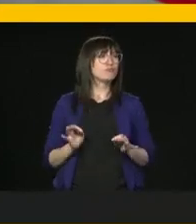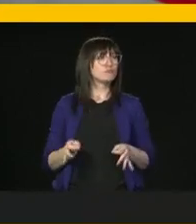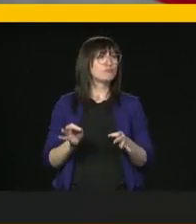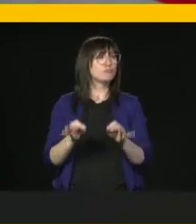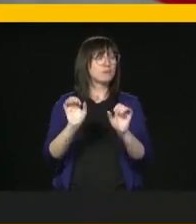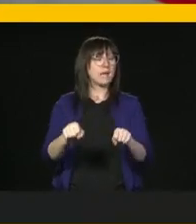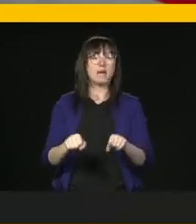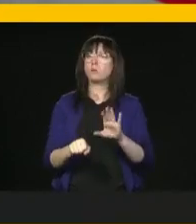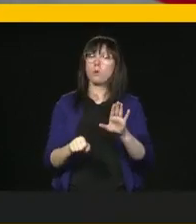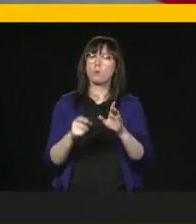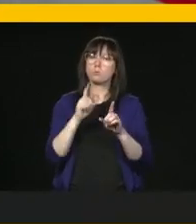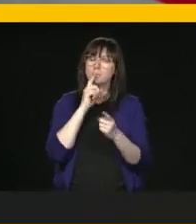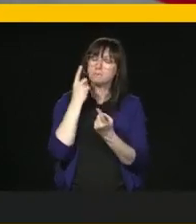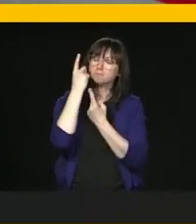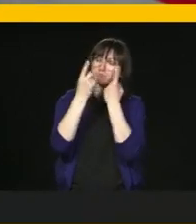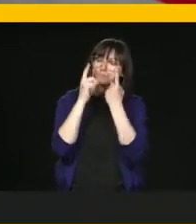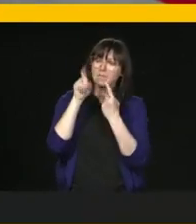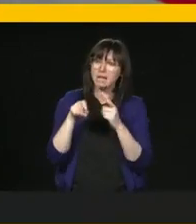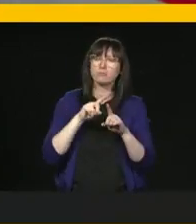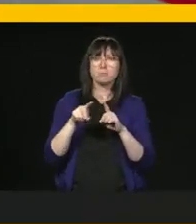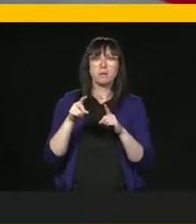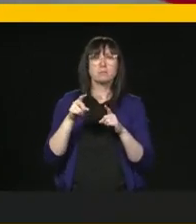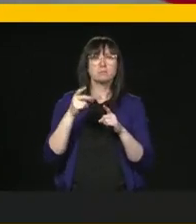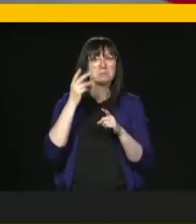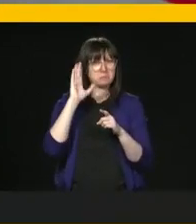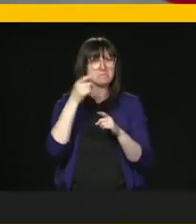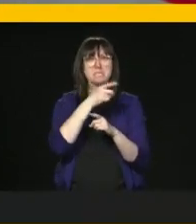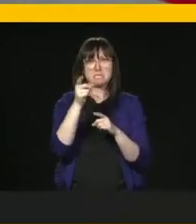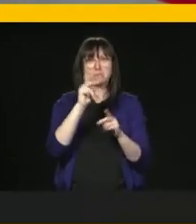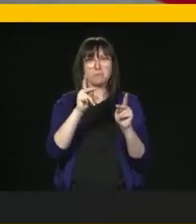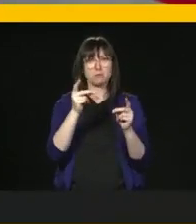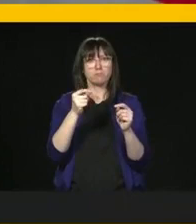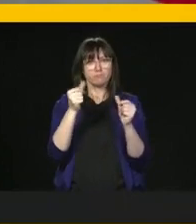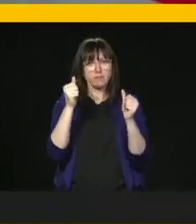very decisive about how to protect their communities.